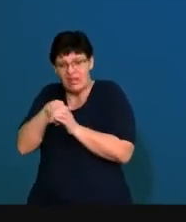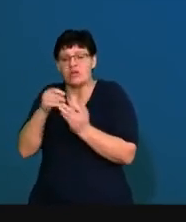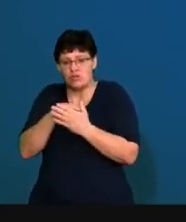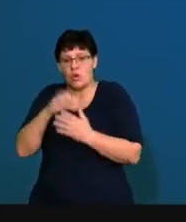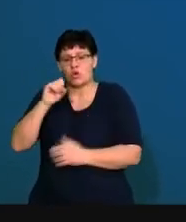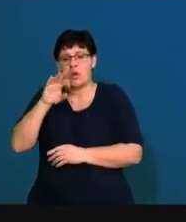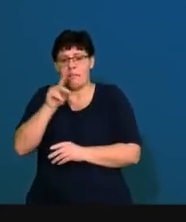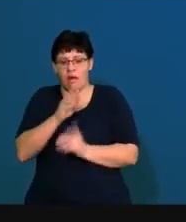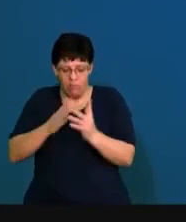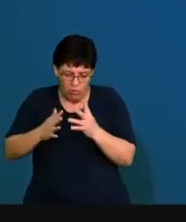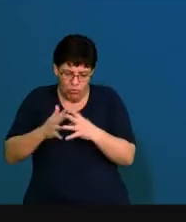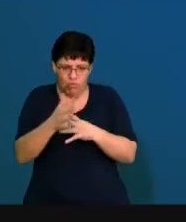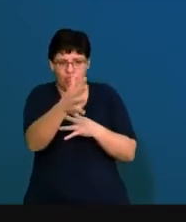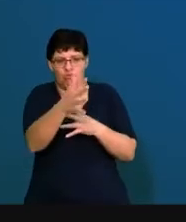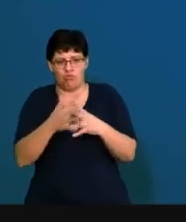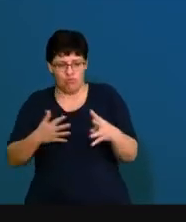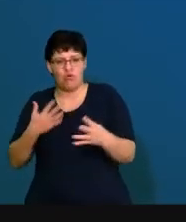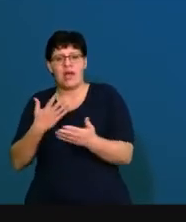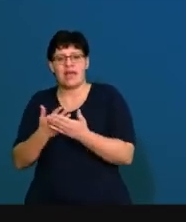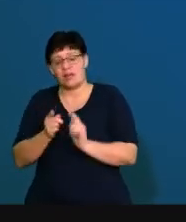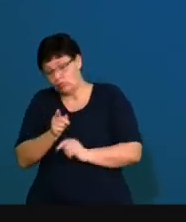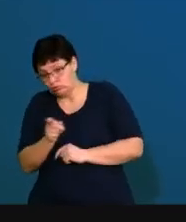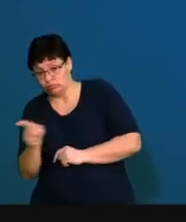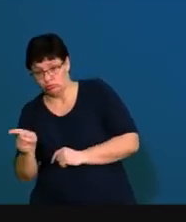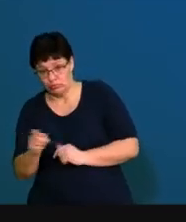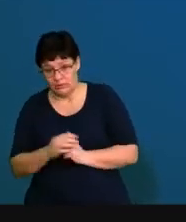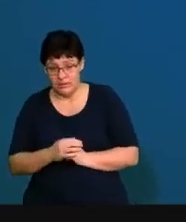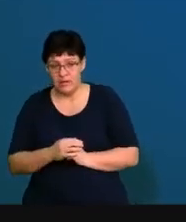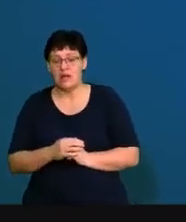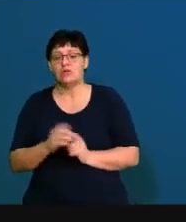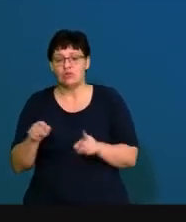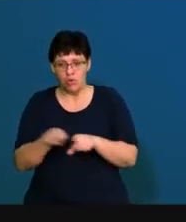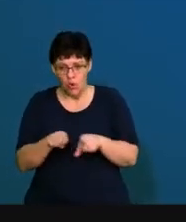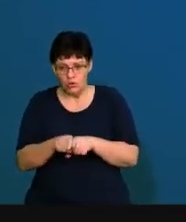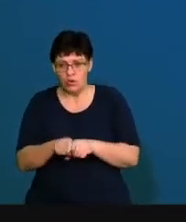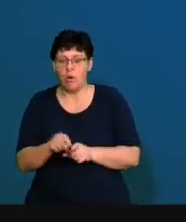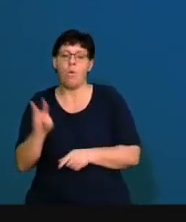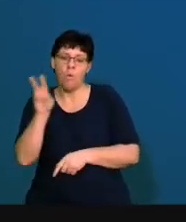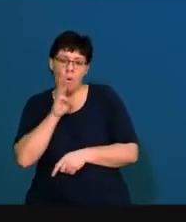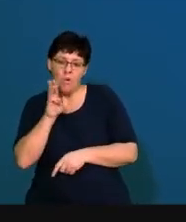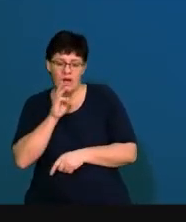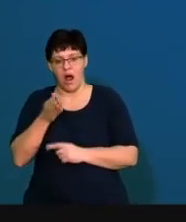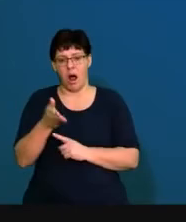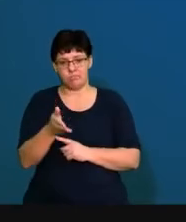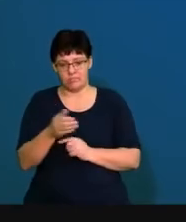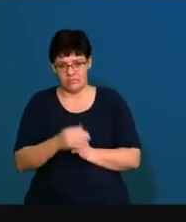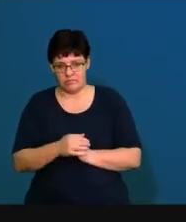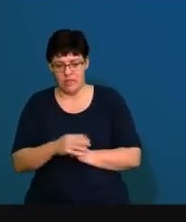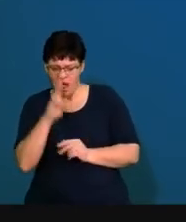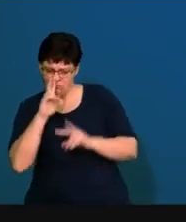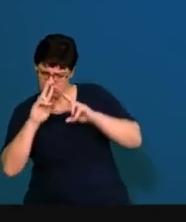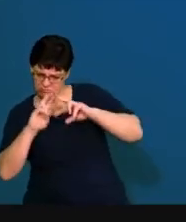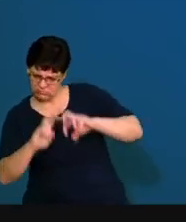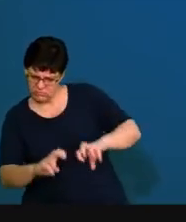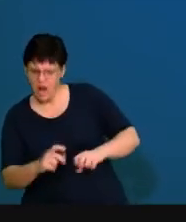allows the sodium ions to pass through from the anode to the cathode, while there are also water molecules. Now, by